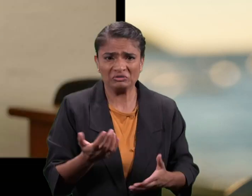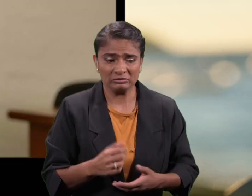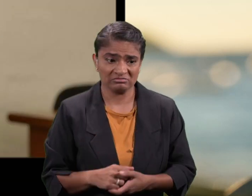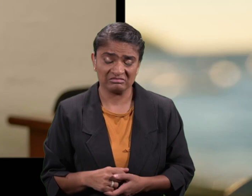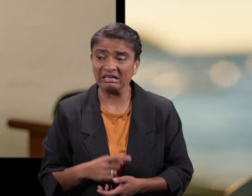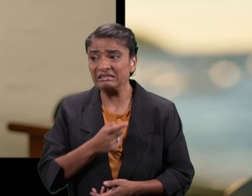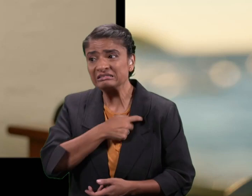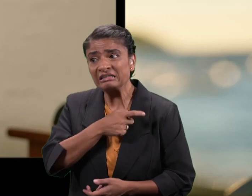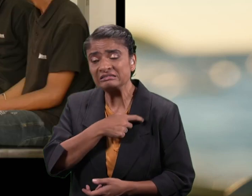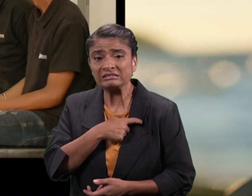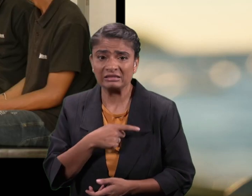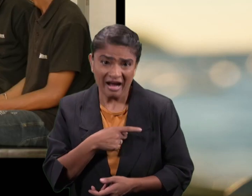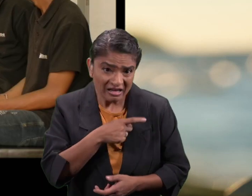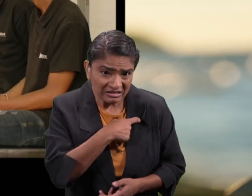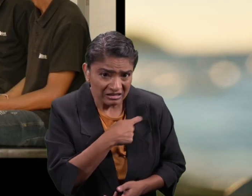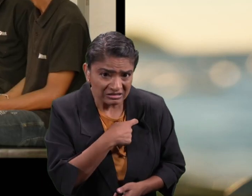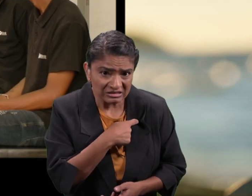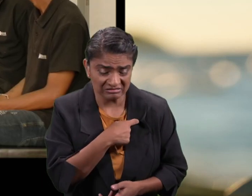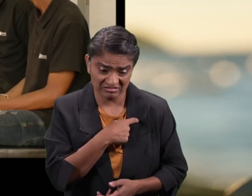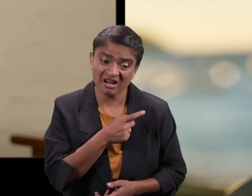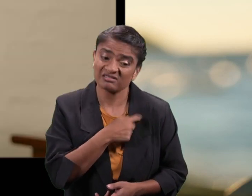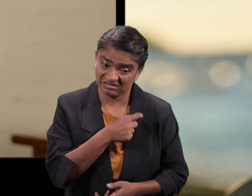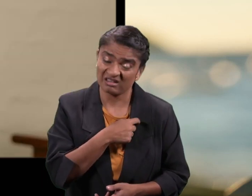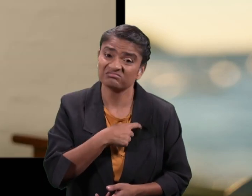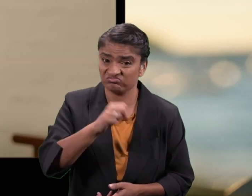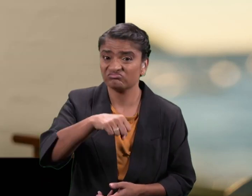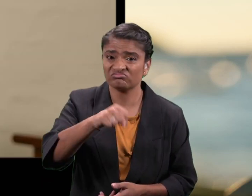day? Anxiety. It